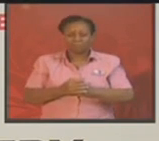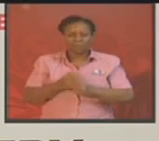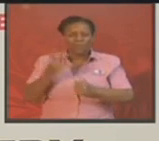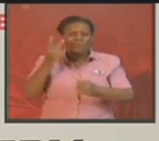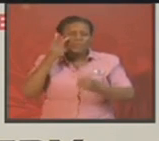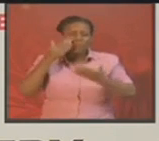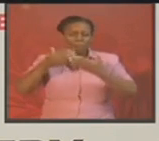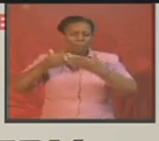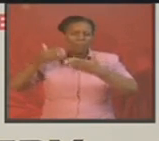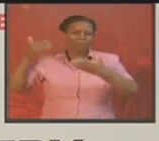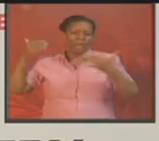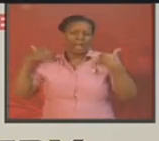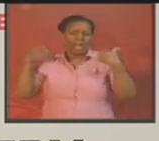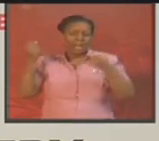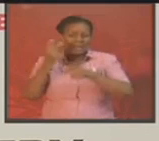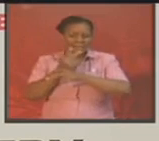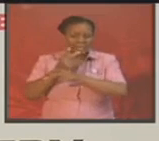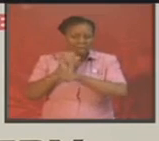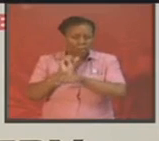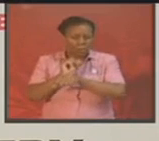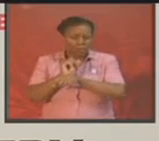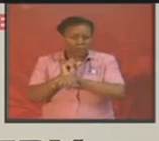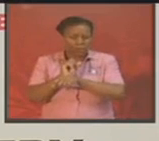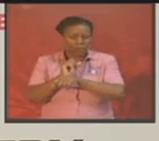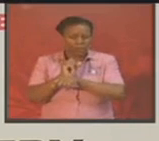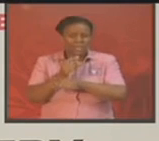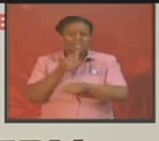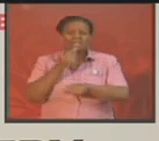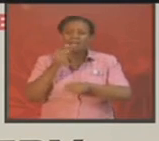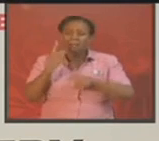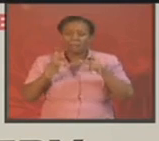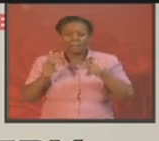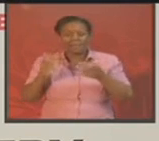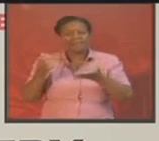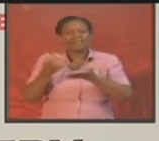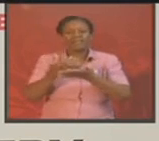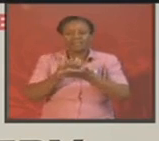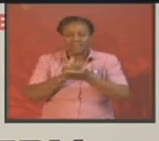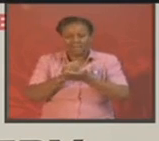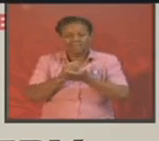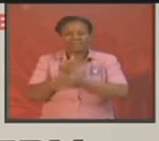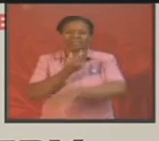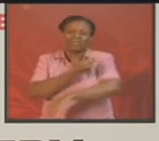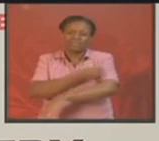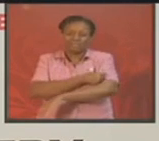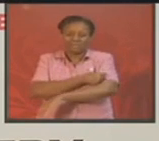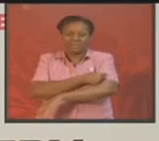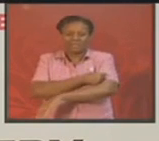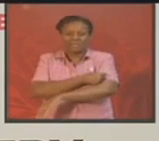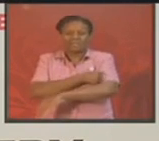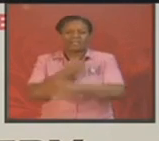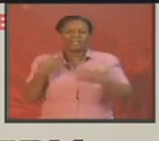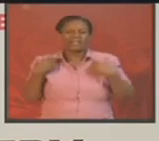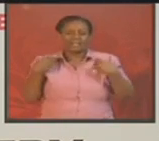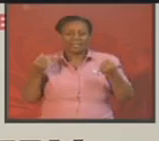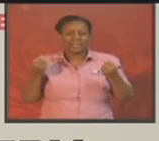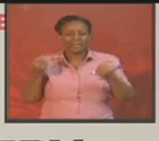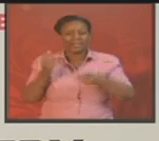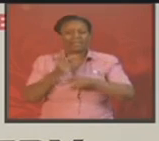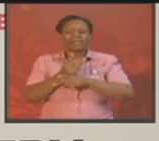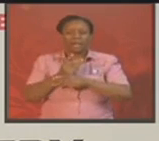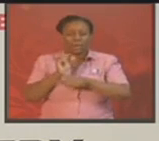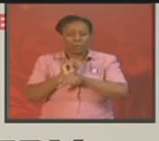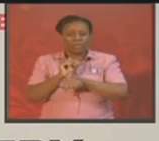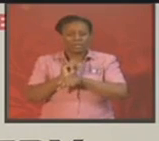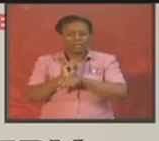is a very high degree of vaccine acceptance. And the healthcare workers are once again leading the charge